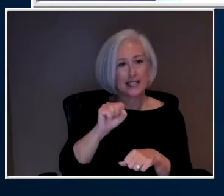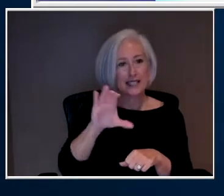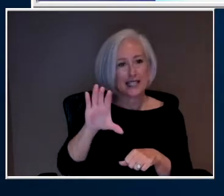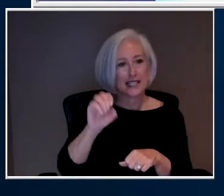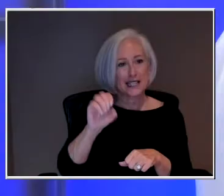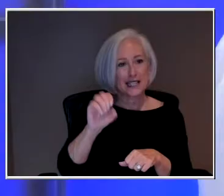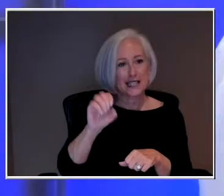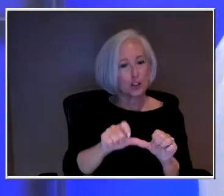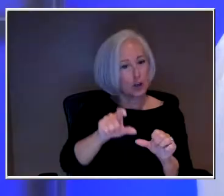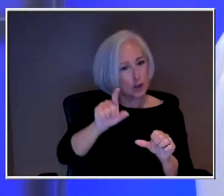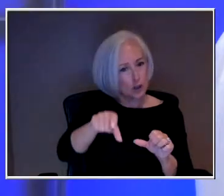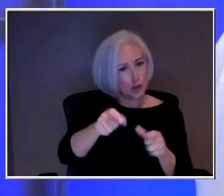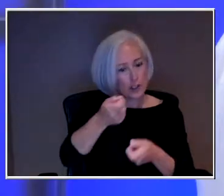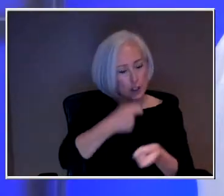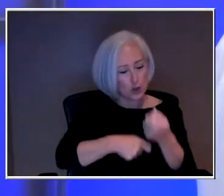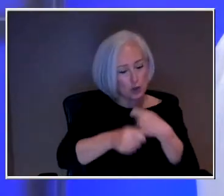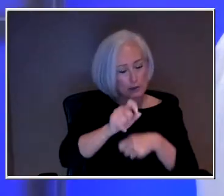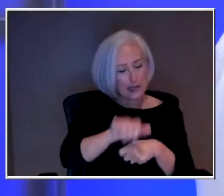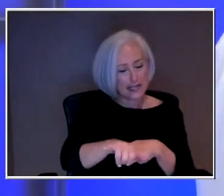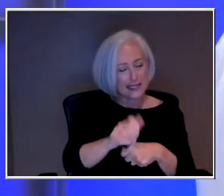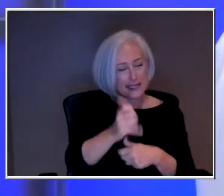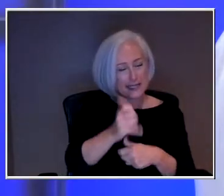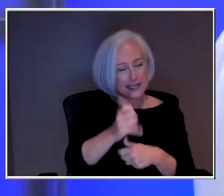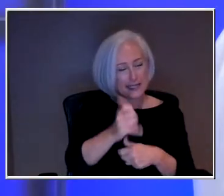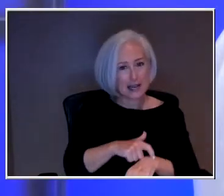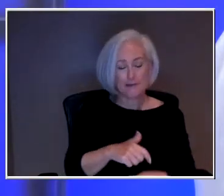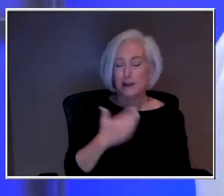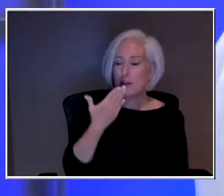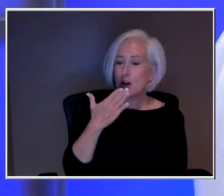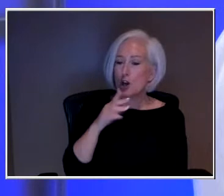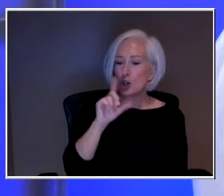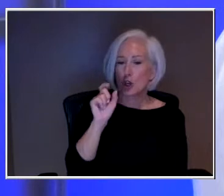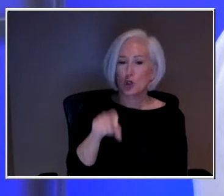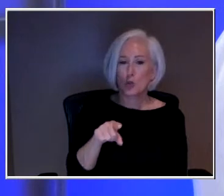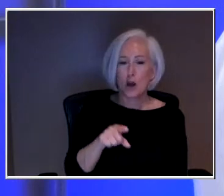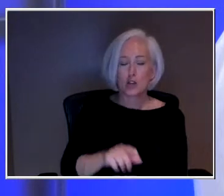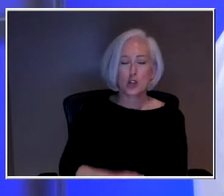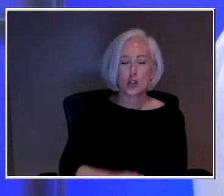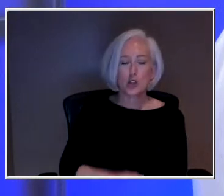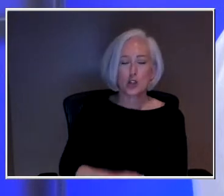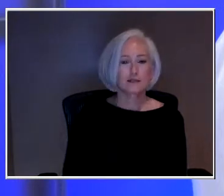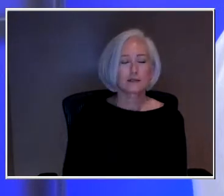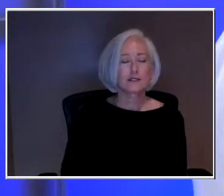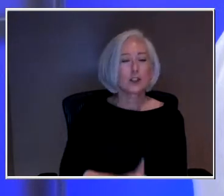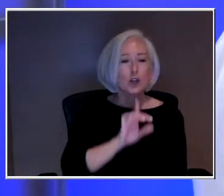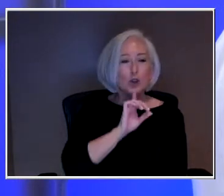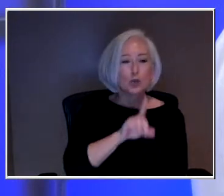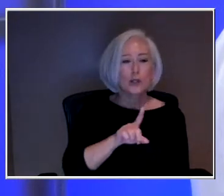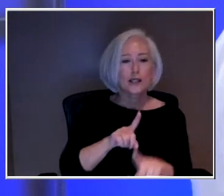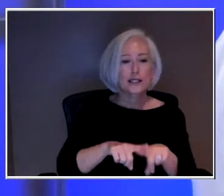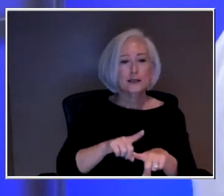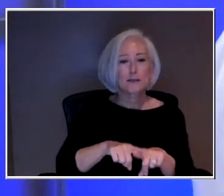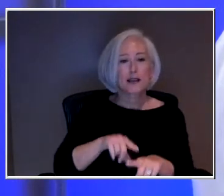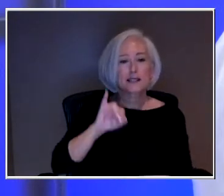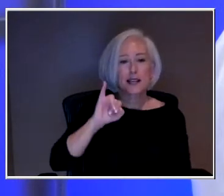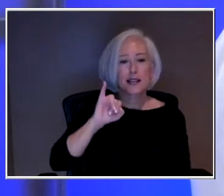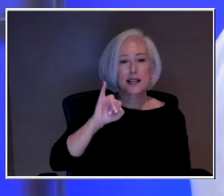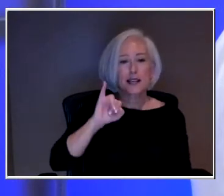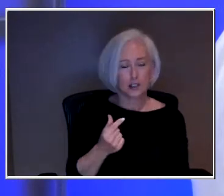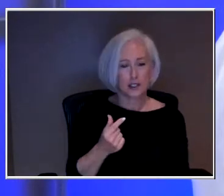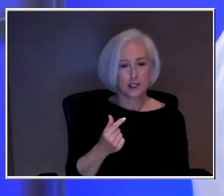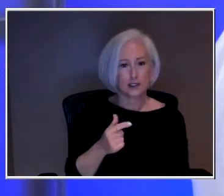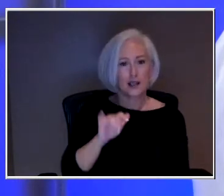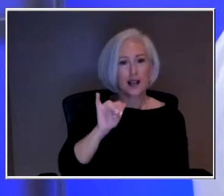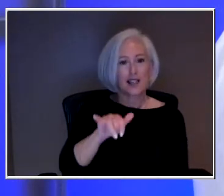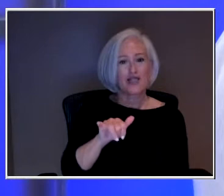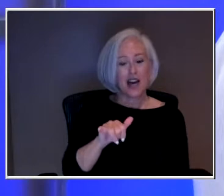that's a good question. So it kind of gets down to, what is that IPG? Because usually once these devices are placed,